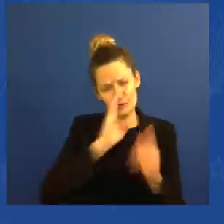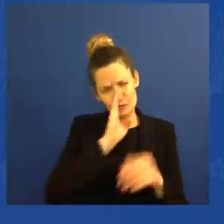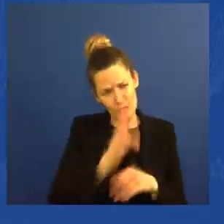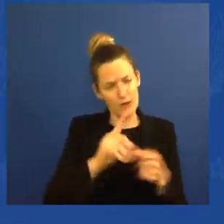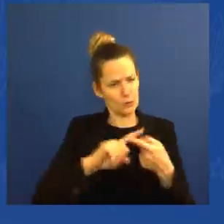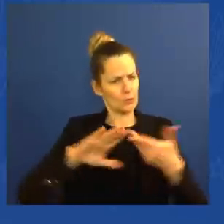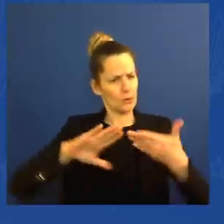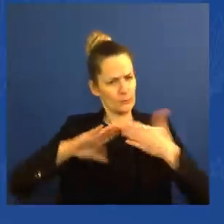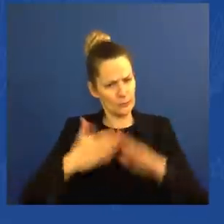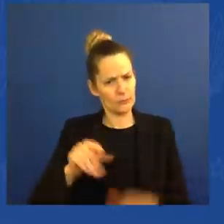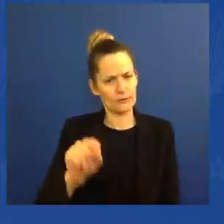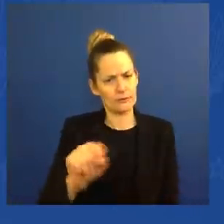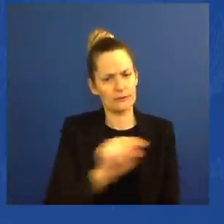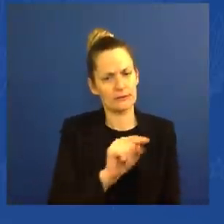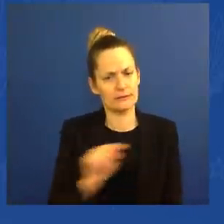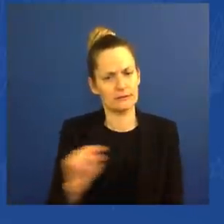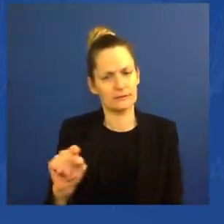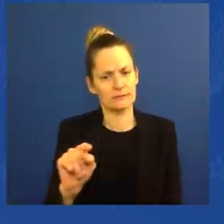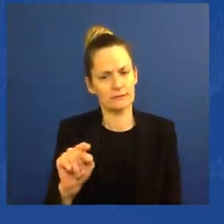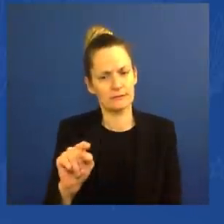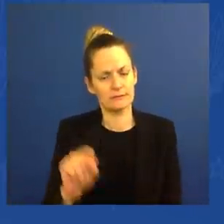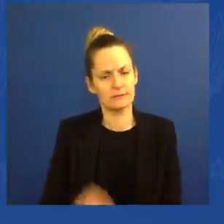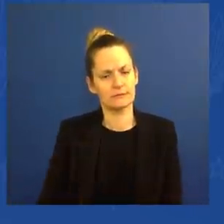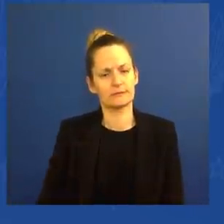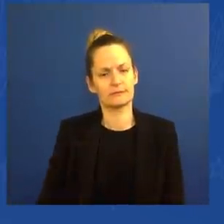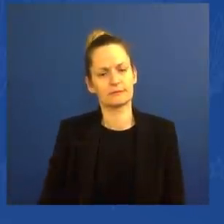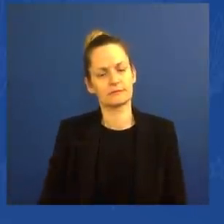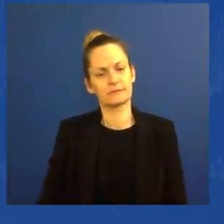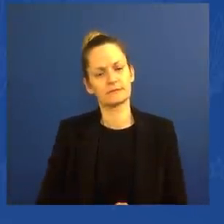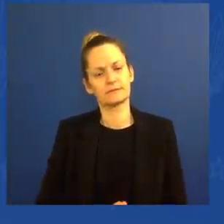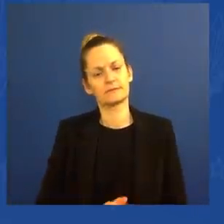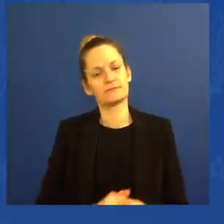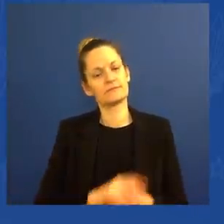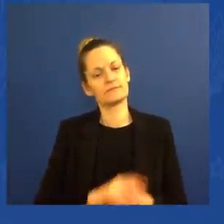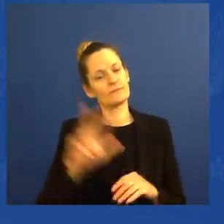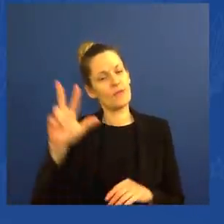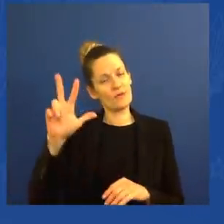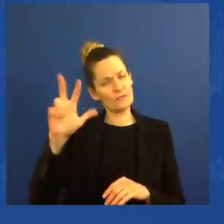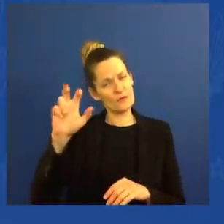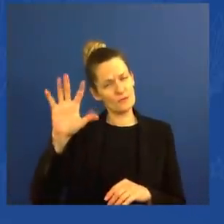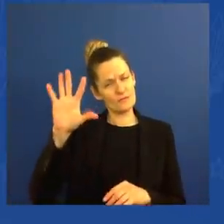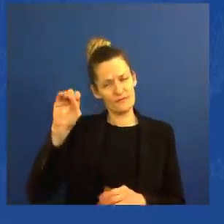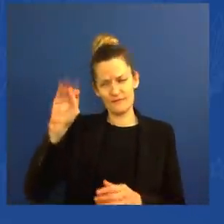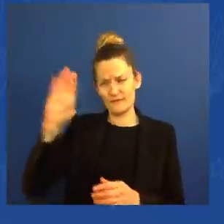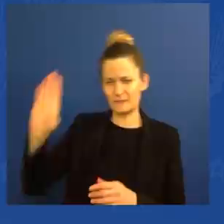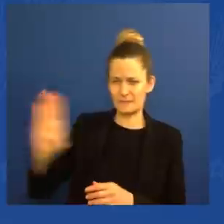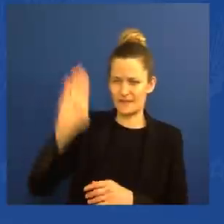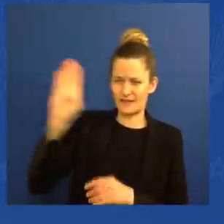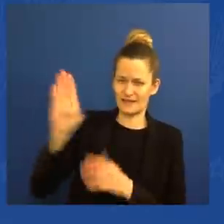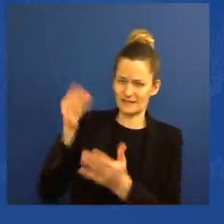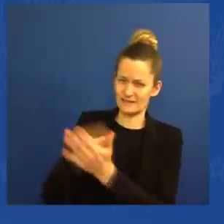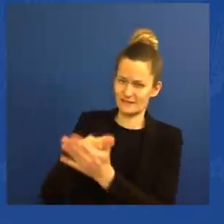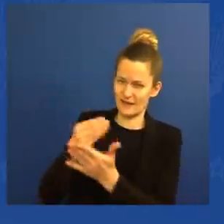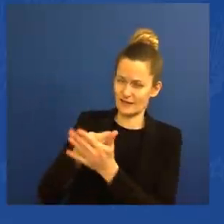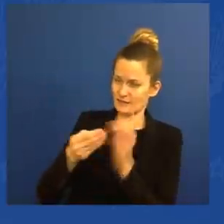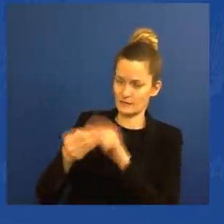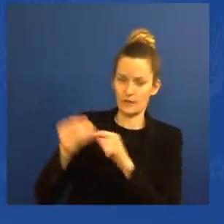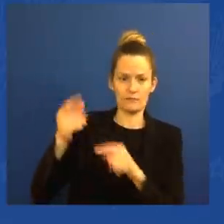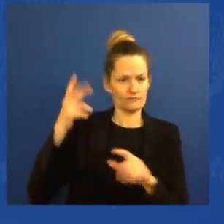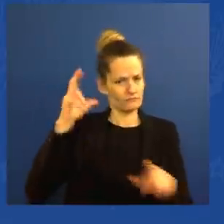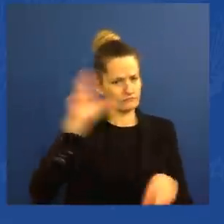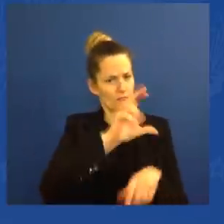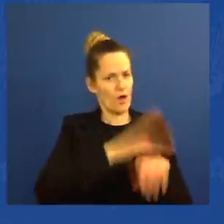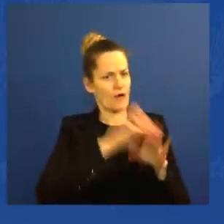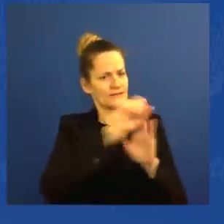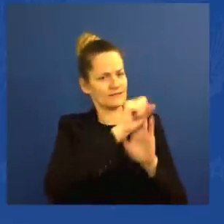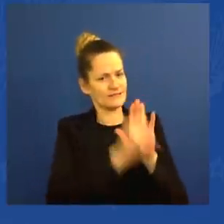we allocated $350 billion to state and local budgets, but we made sure $130 billion of